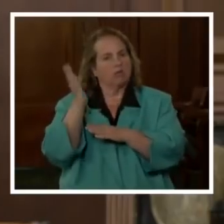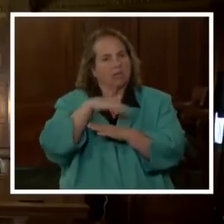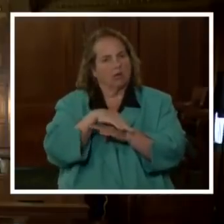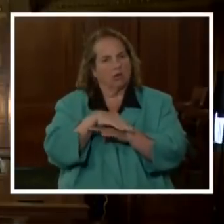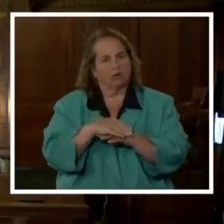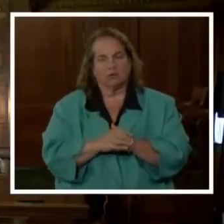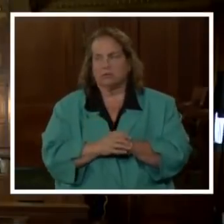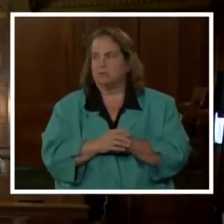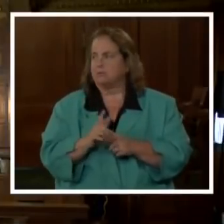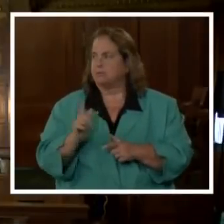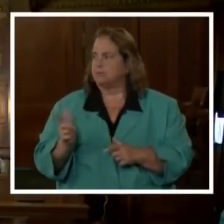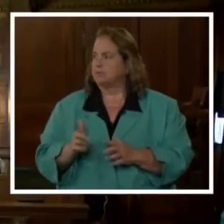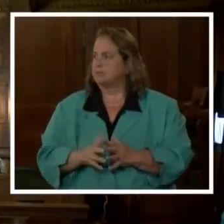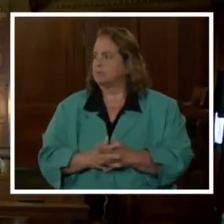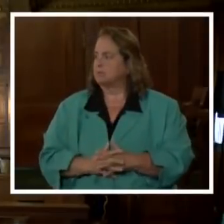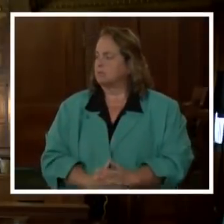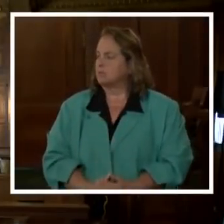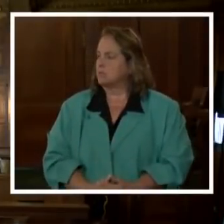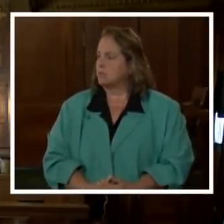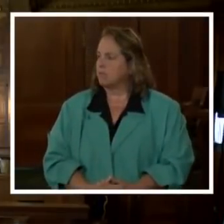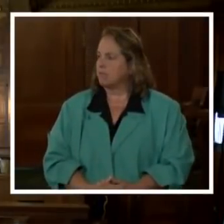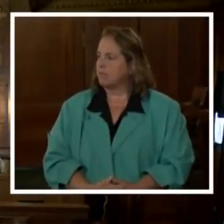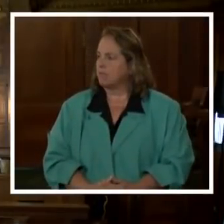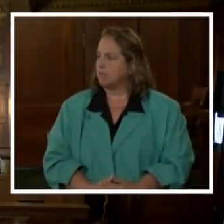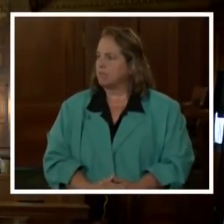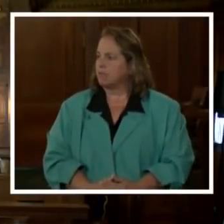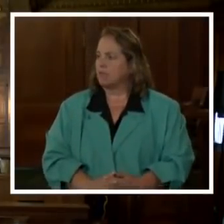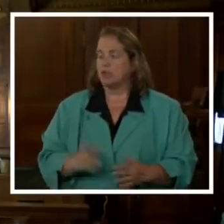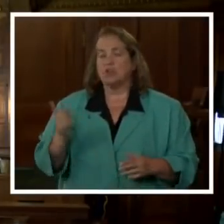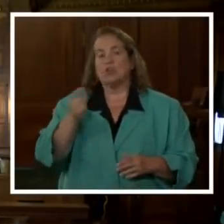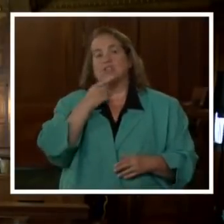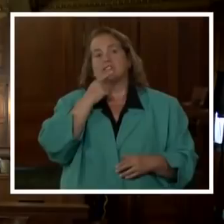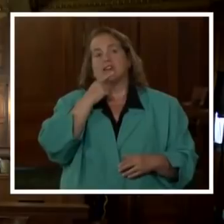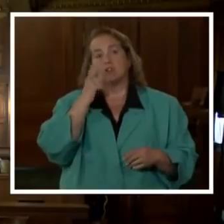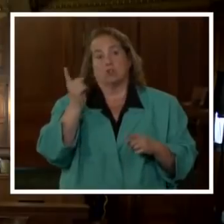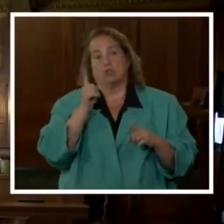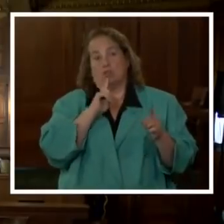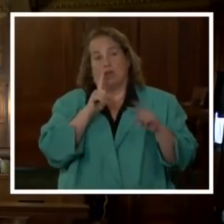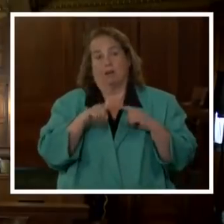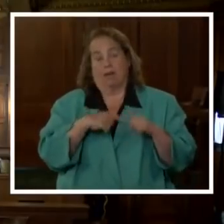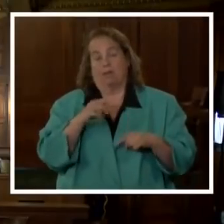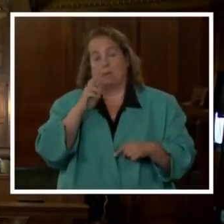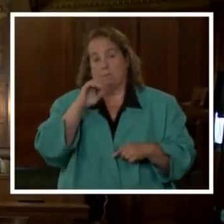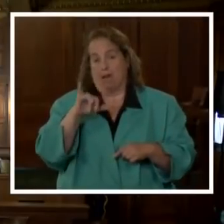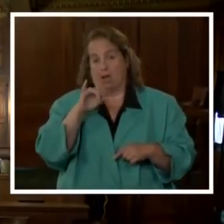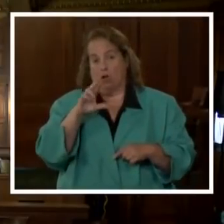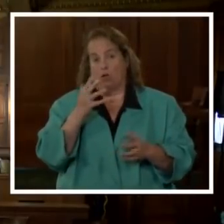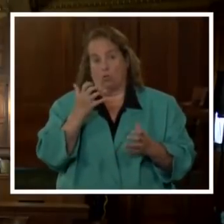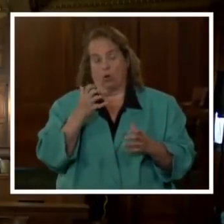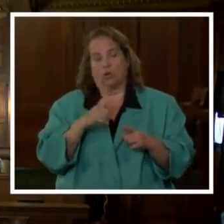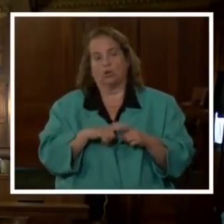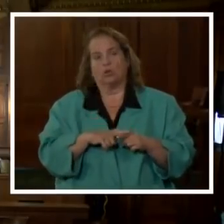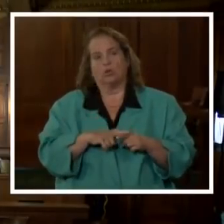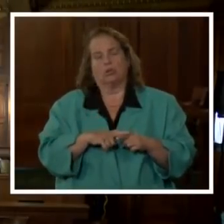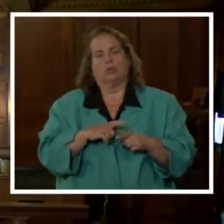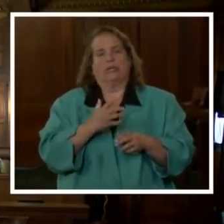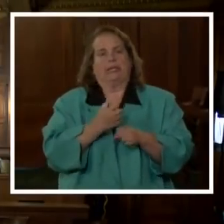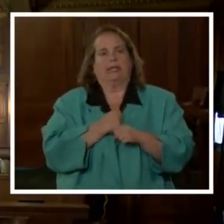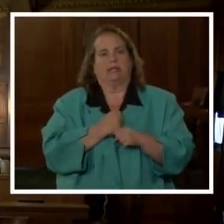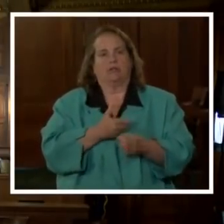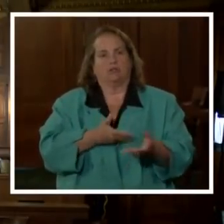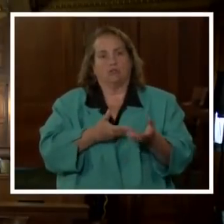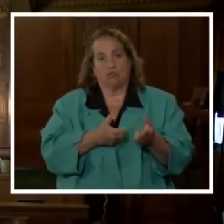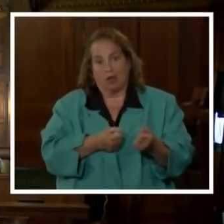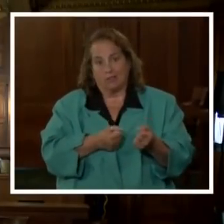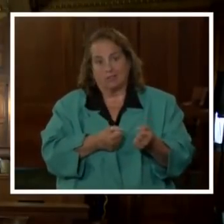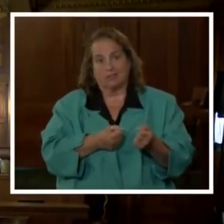You talked about the mayor, who will be here being the trust of the Louisville residents. Was the department the chief has